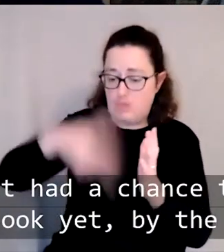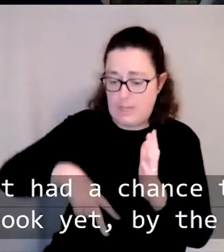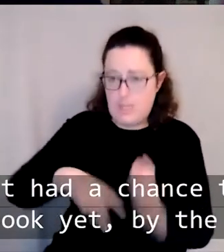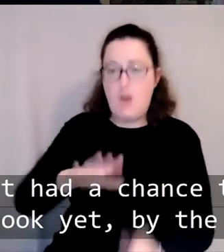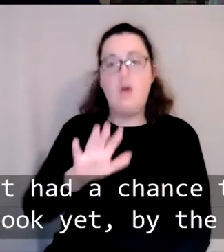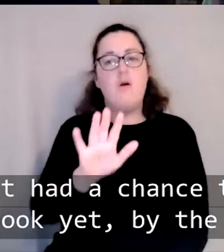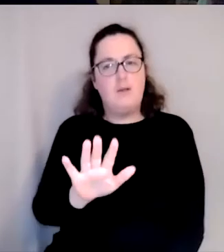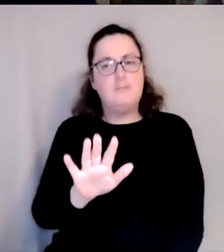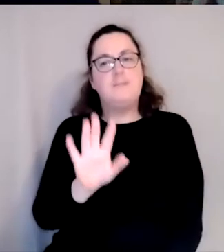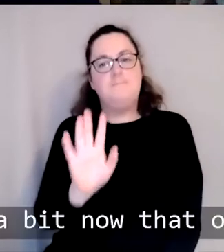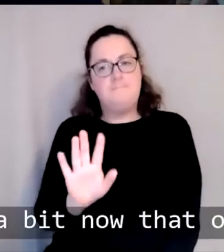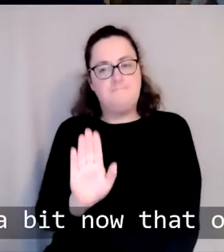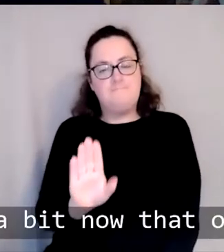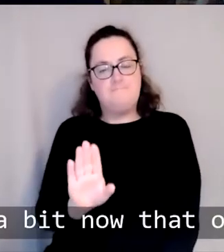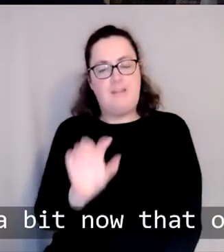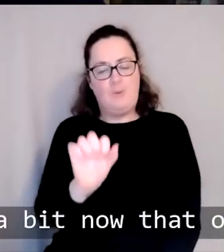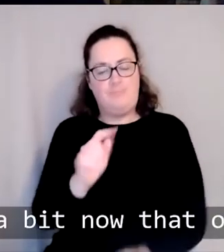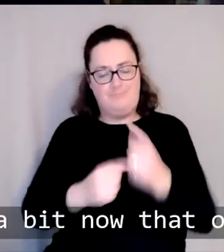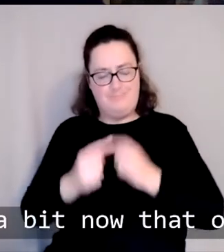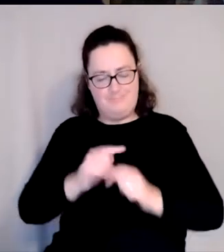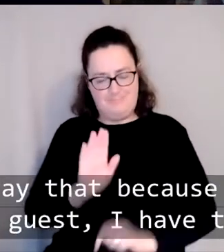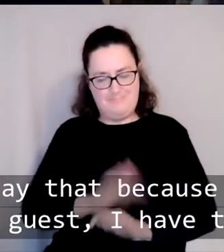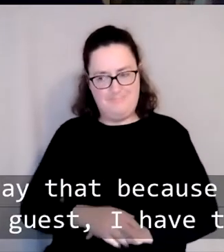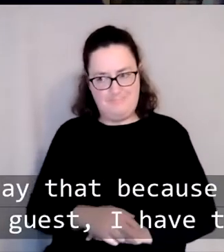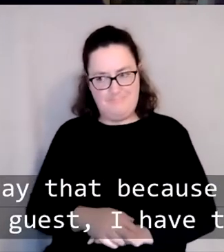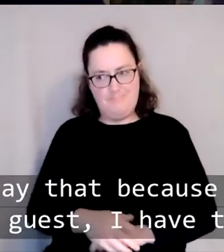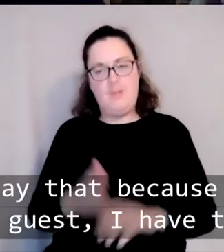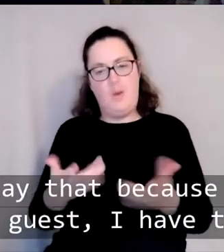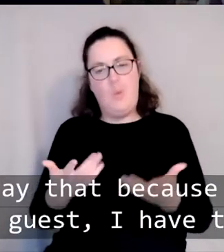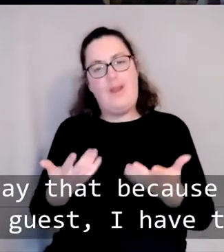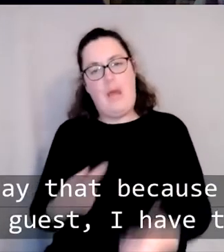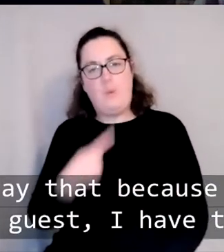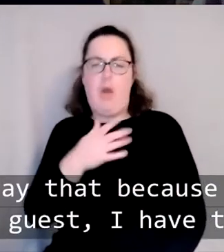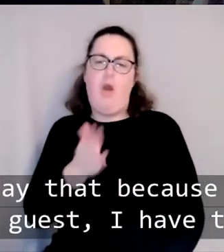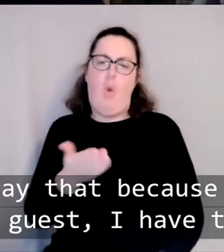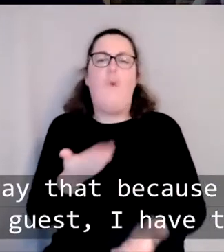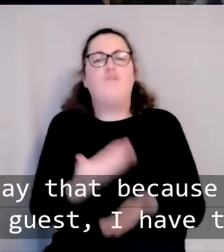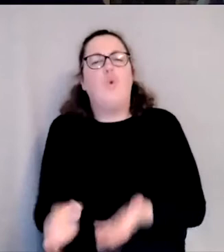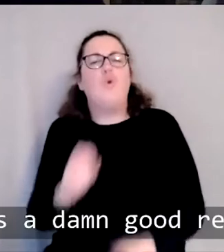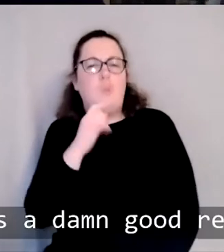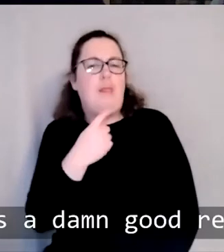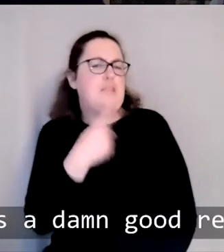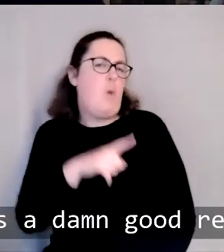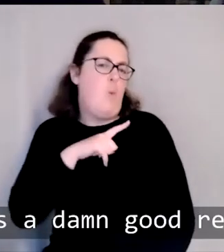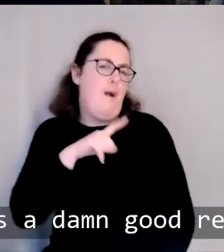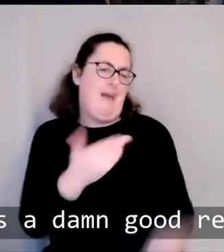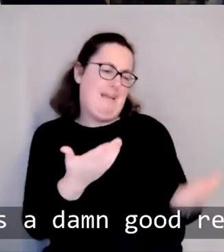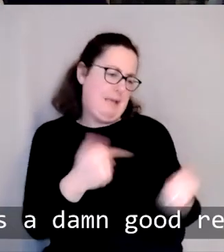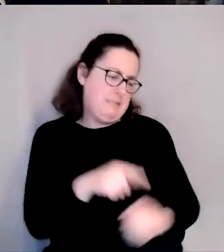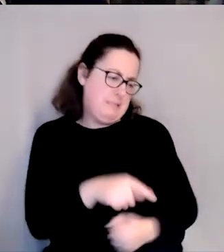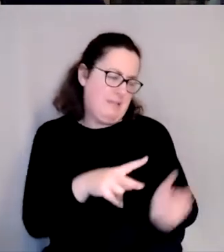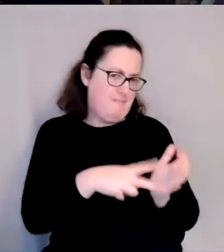the way, there's a kind of bit now that, of course, he'd say that because Vince is his guest, but I have to say it's a damn good